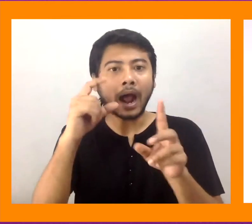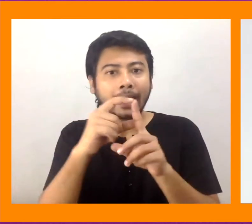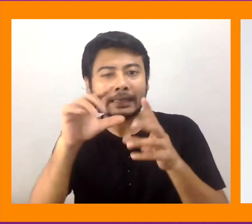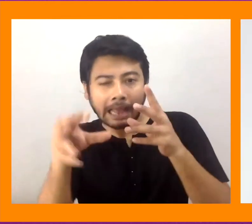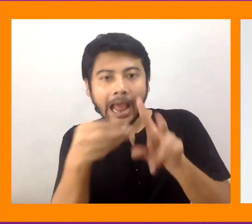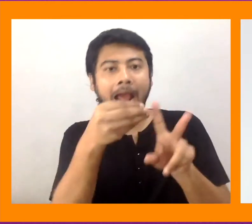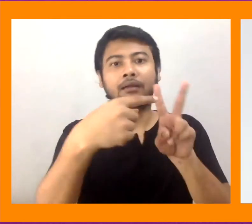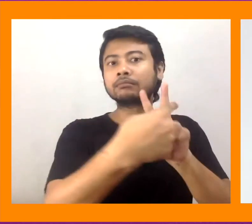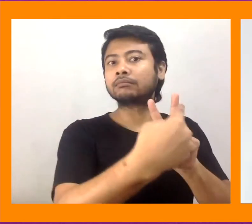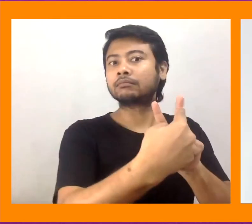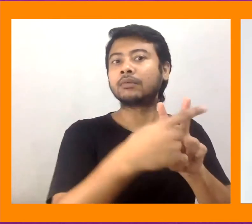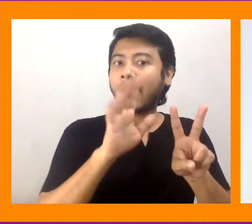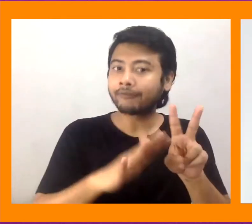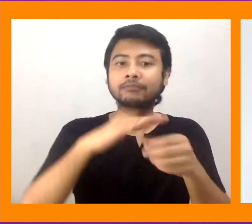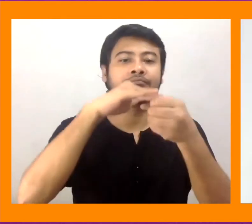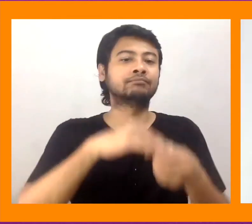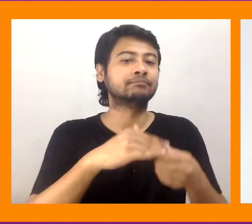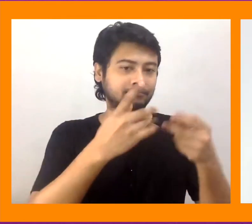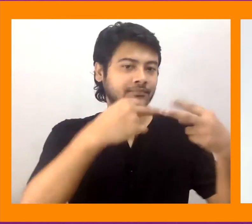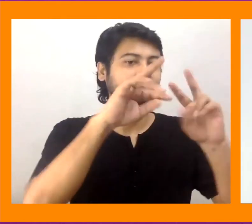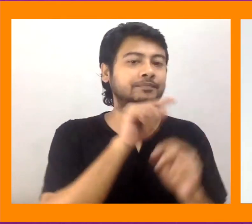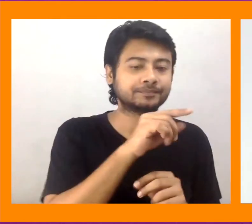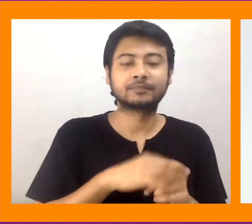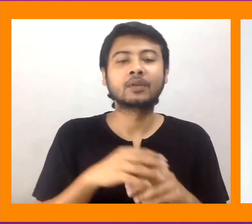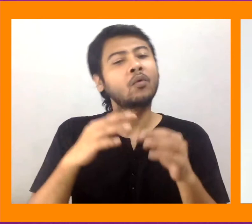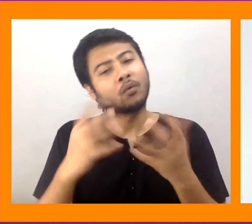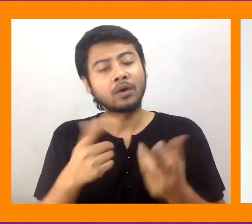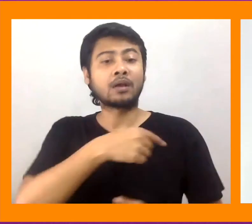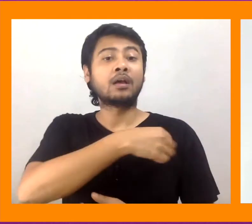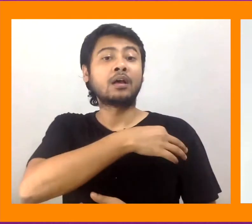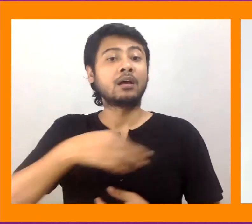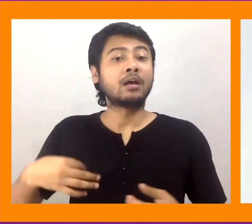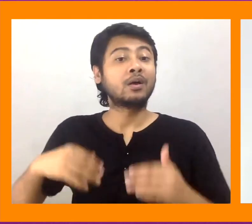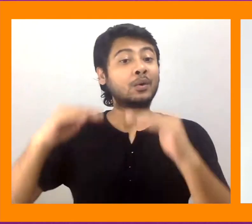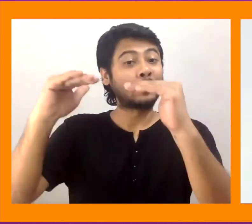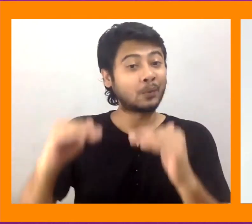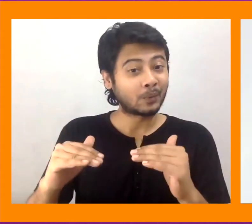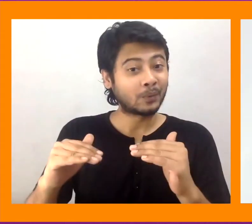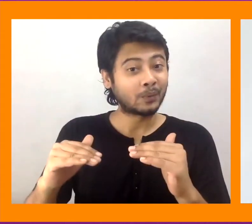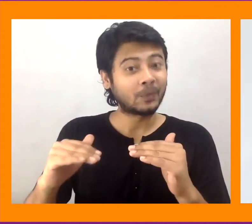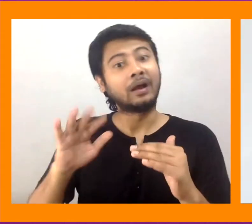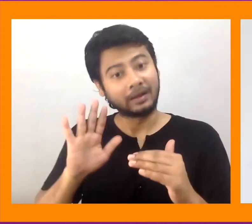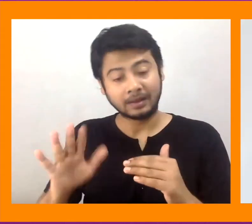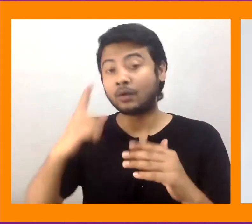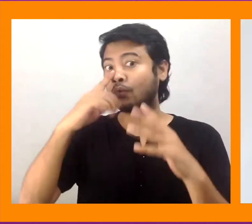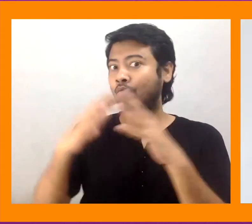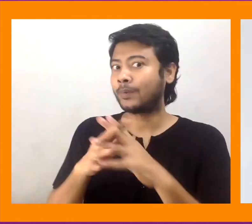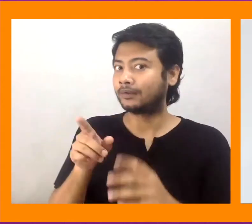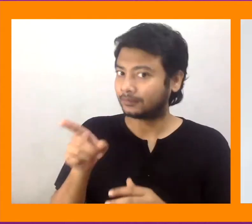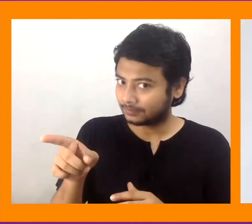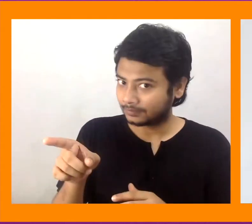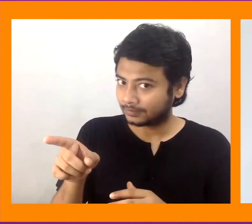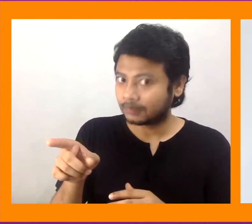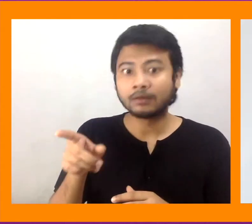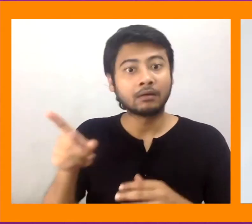us. A common disagreement when a crime against a Dalit woman occurs is the refusal to acknowledge it as a form of